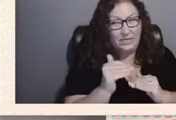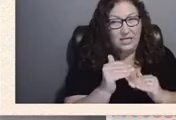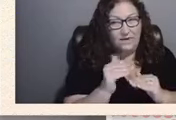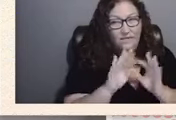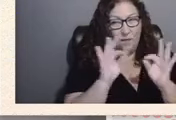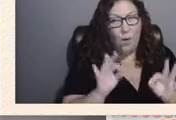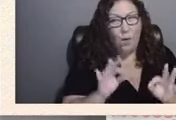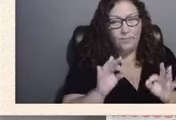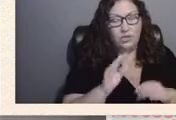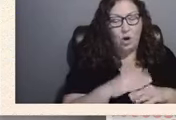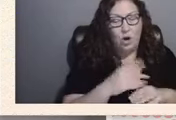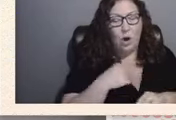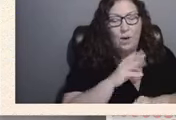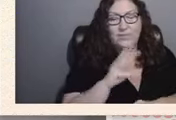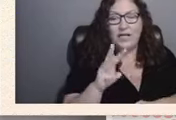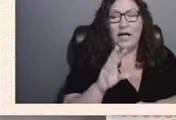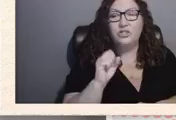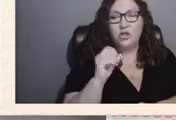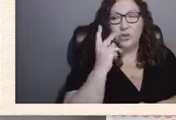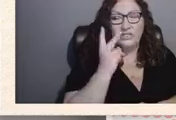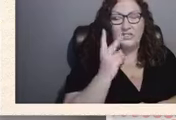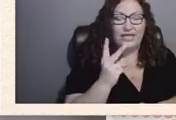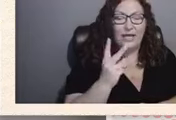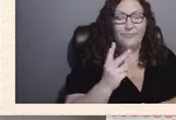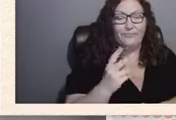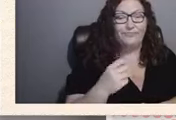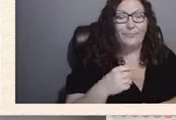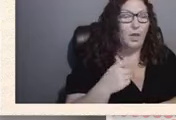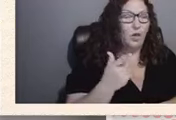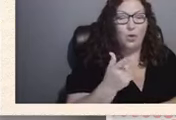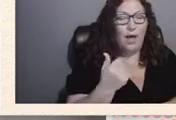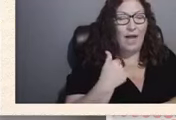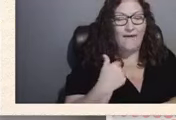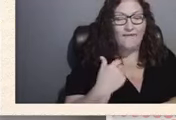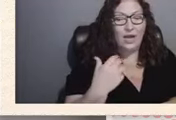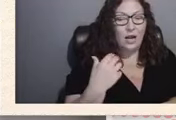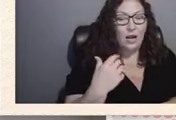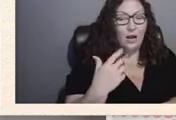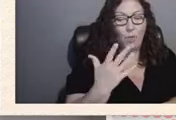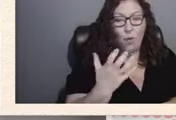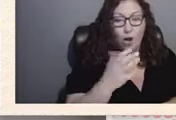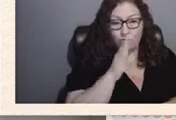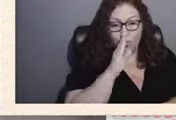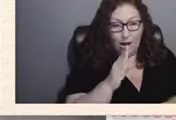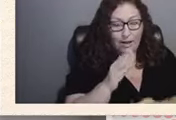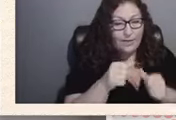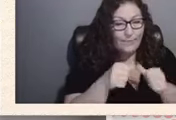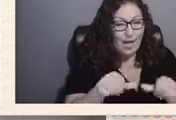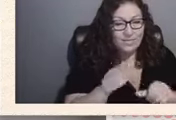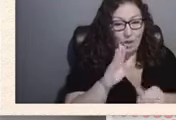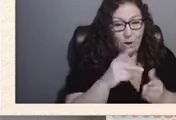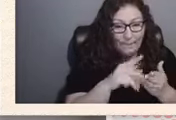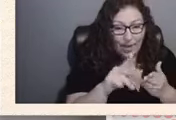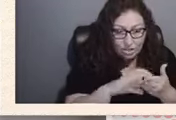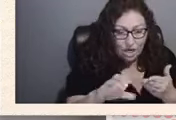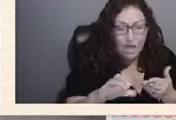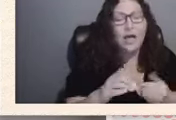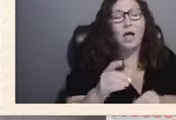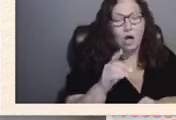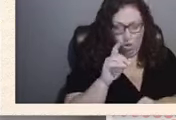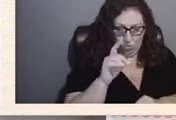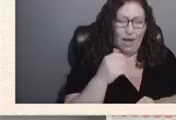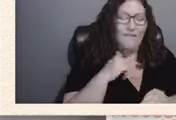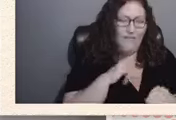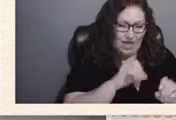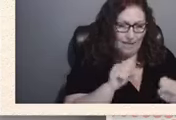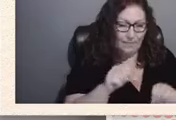for example, let's say you had an employer, you wanted to direct deposit part of your paycheck into an ABLE account, we have that capability. When